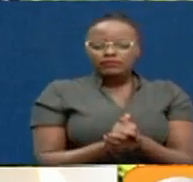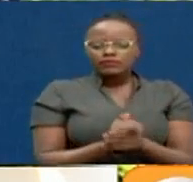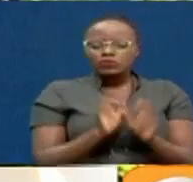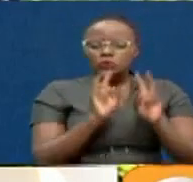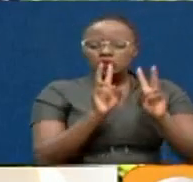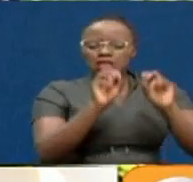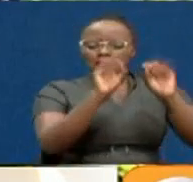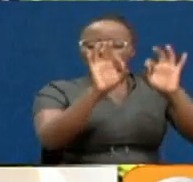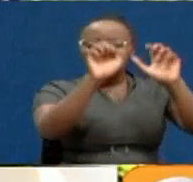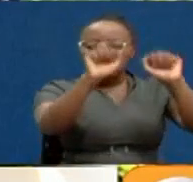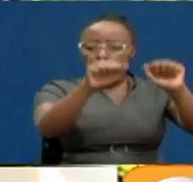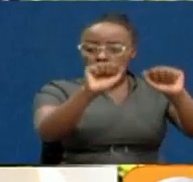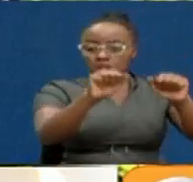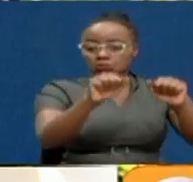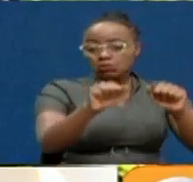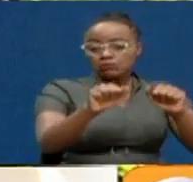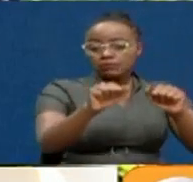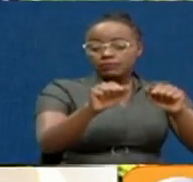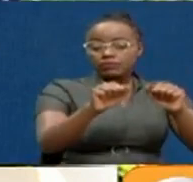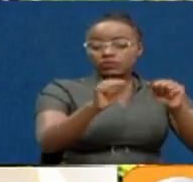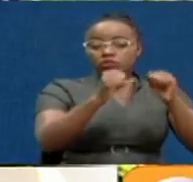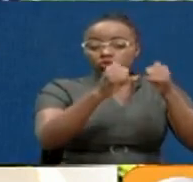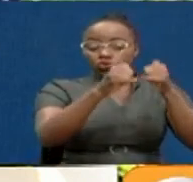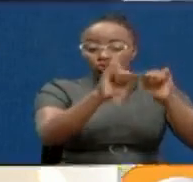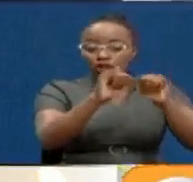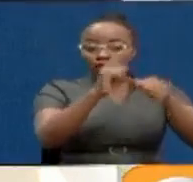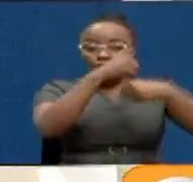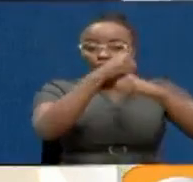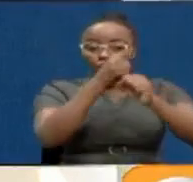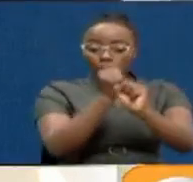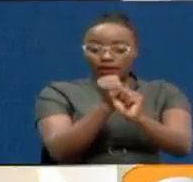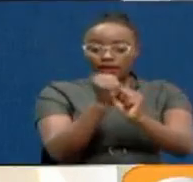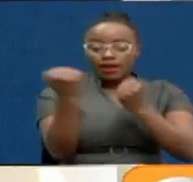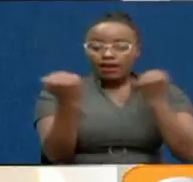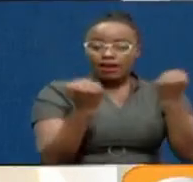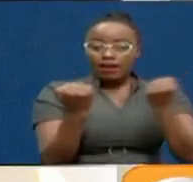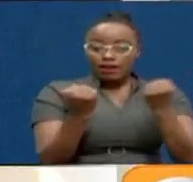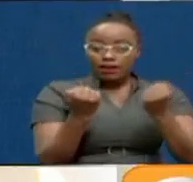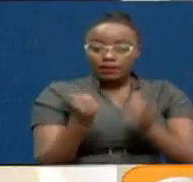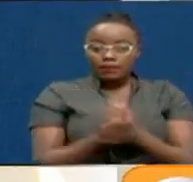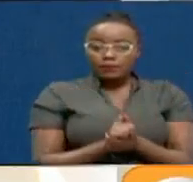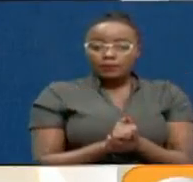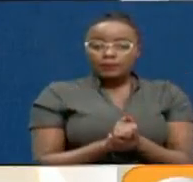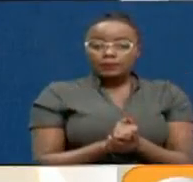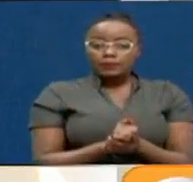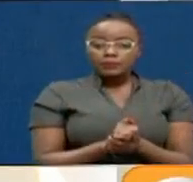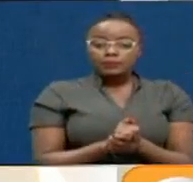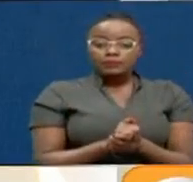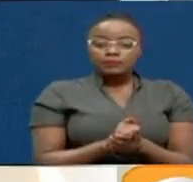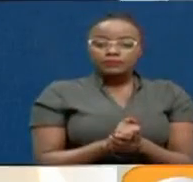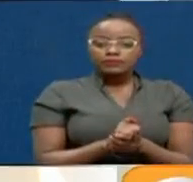see if they could attempt to produce a Kenyan car.